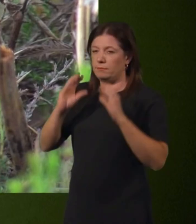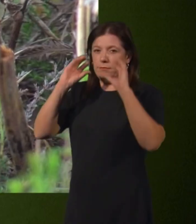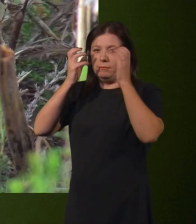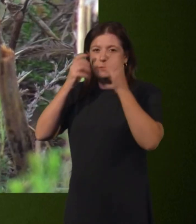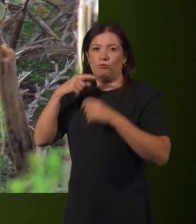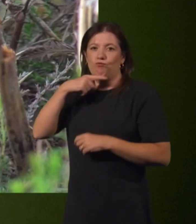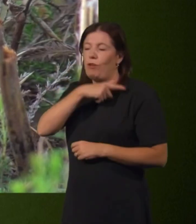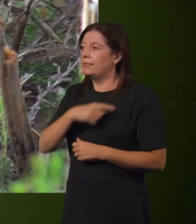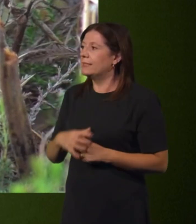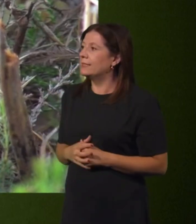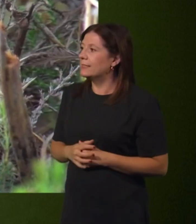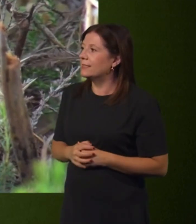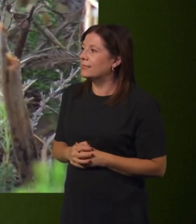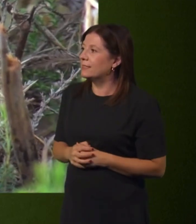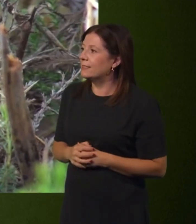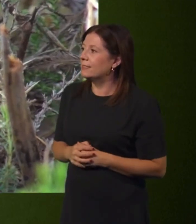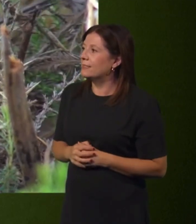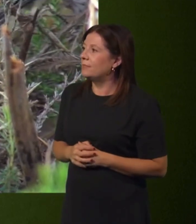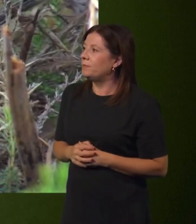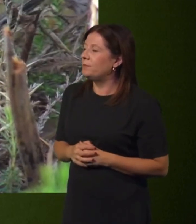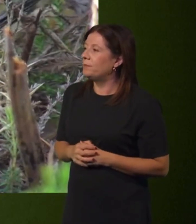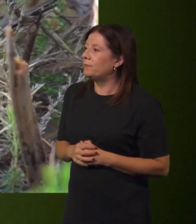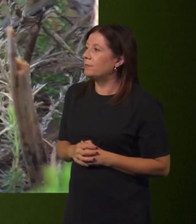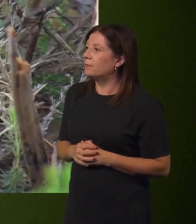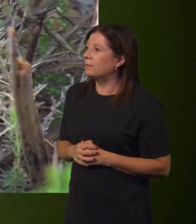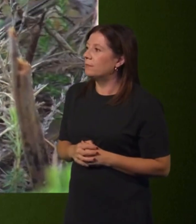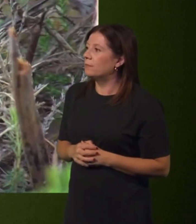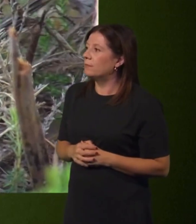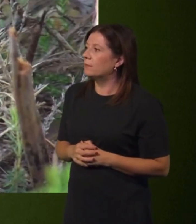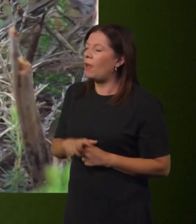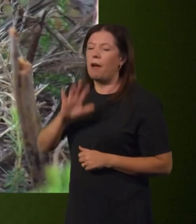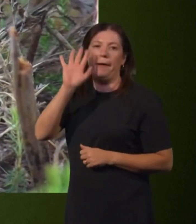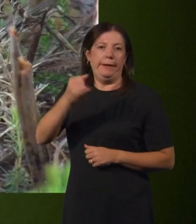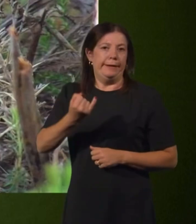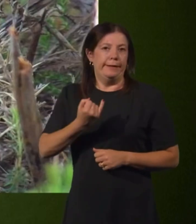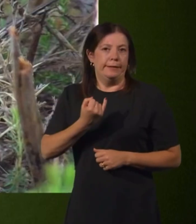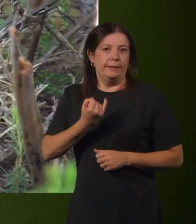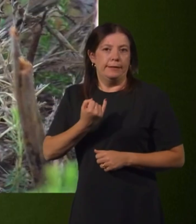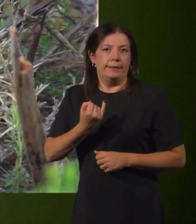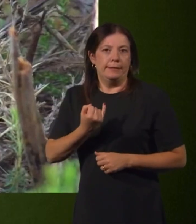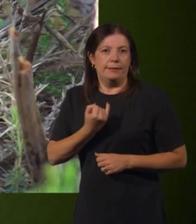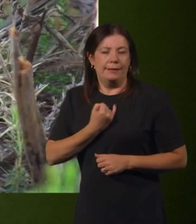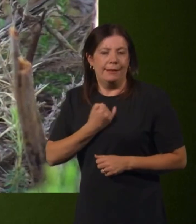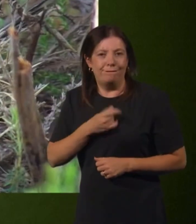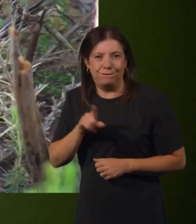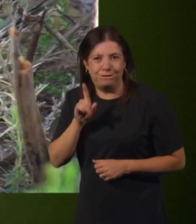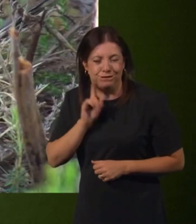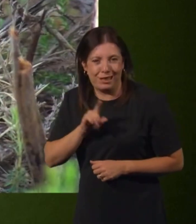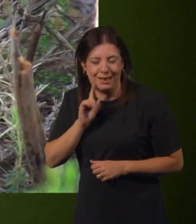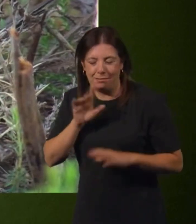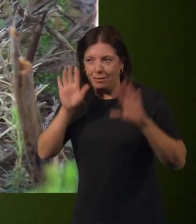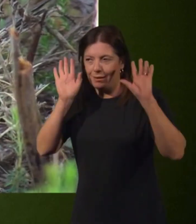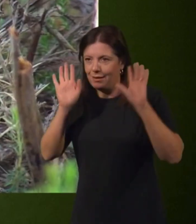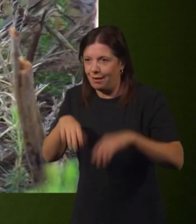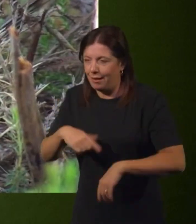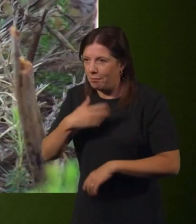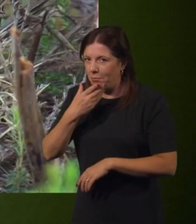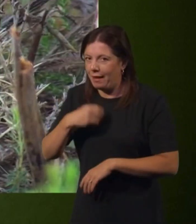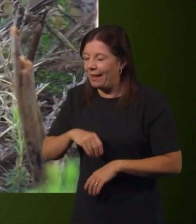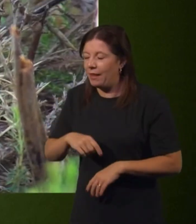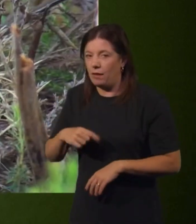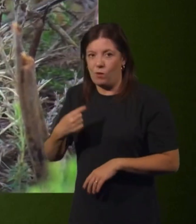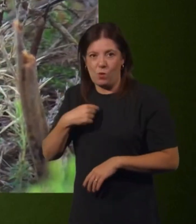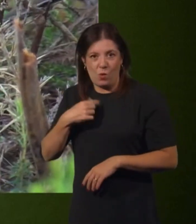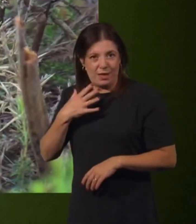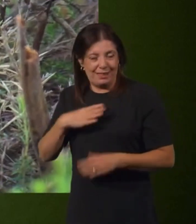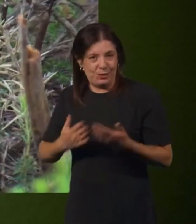there. Oh, actually, no, hold on a minute. I'm looking back here. I'm looking at the squinty head. That's the female bird there, actually. Sorry. I need